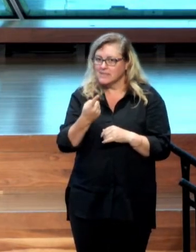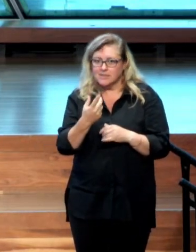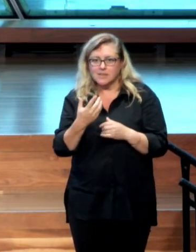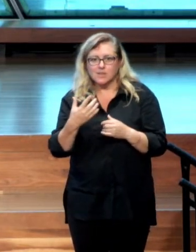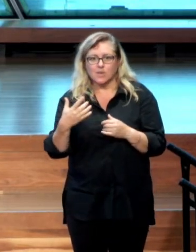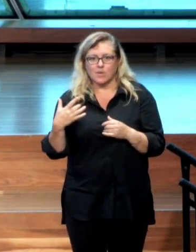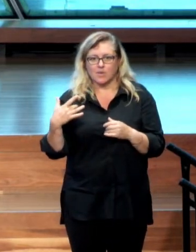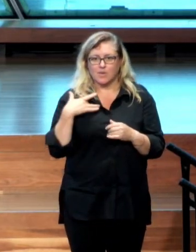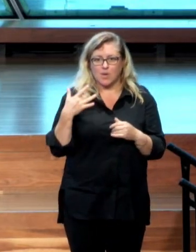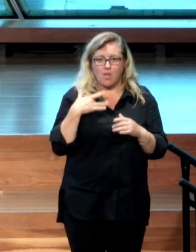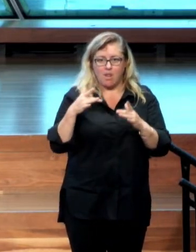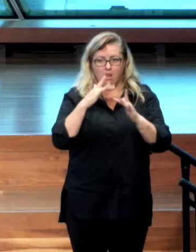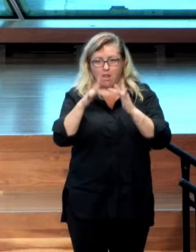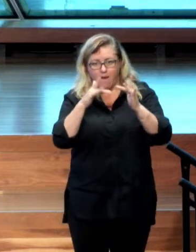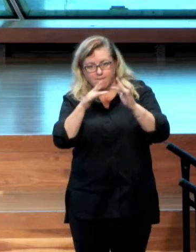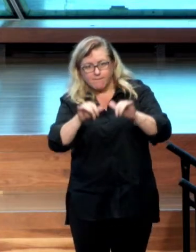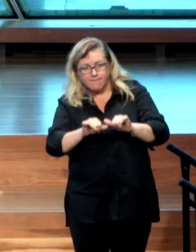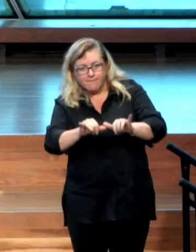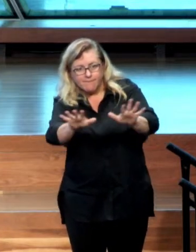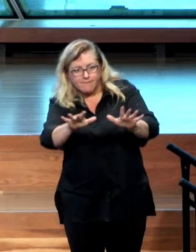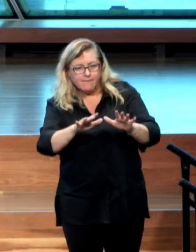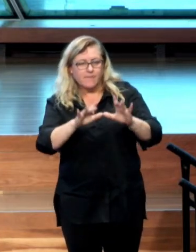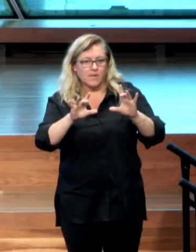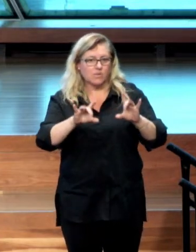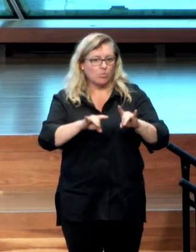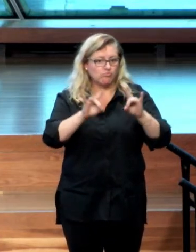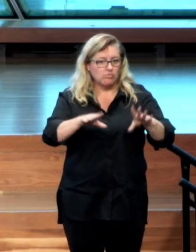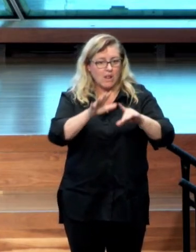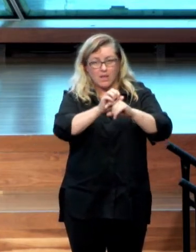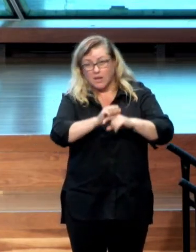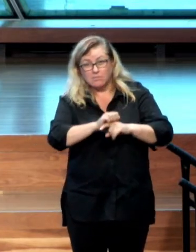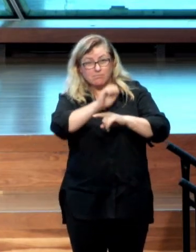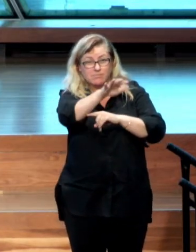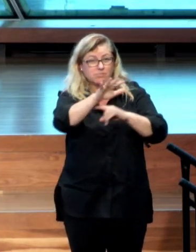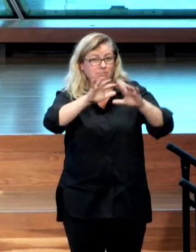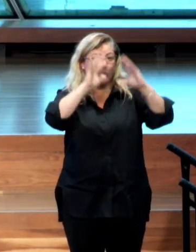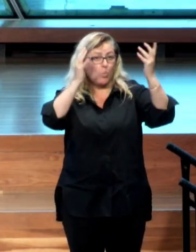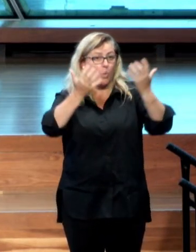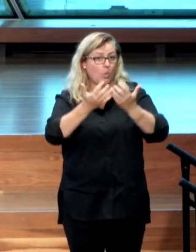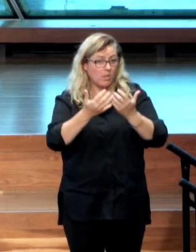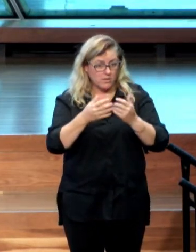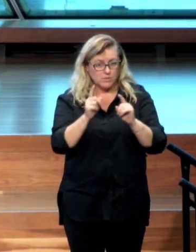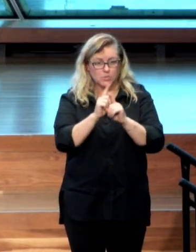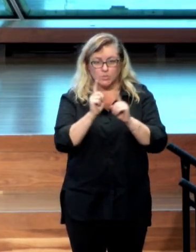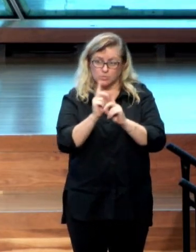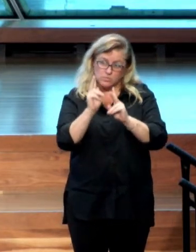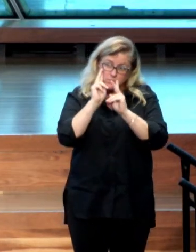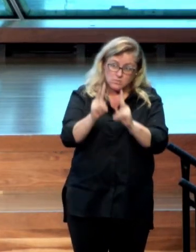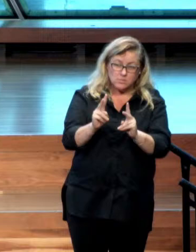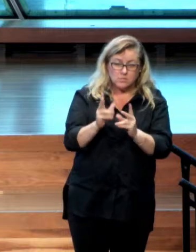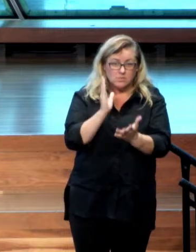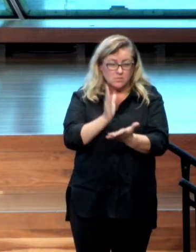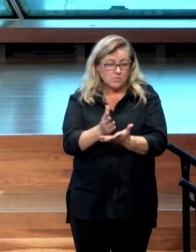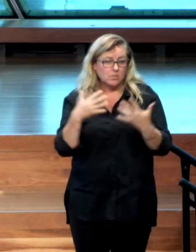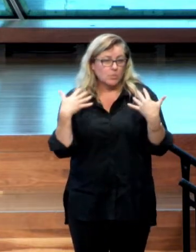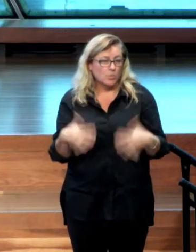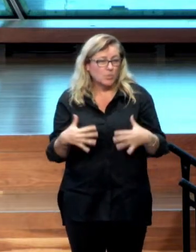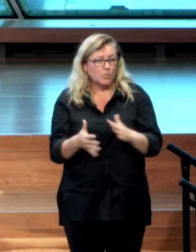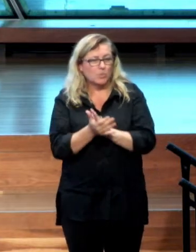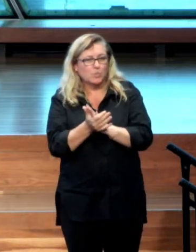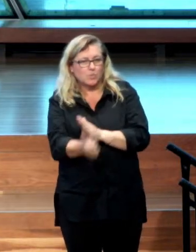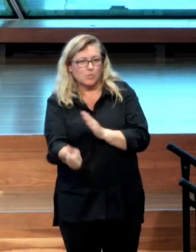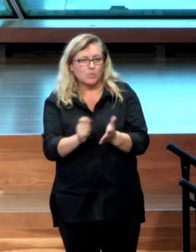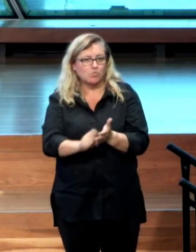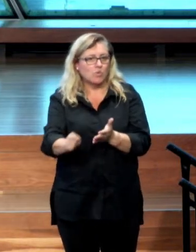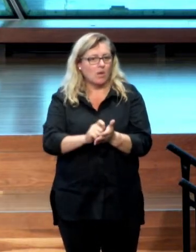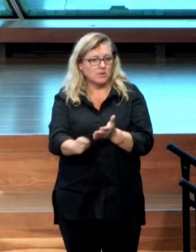our live stream viewers around Australia and beyond, joining us to witness fiercely talented Australian writers